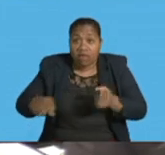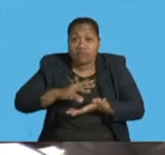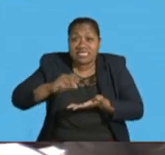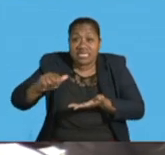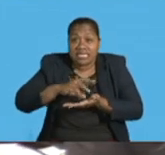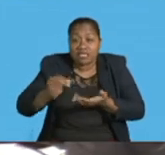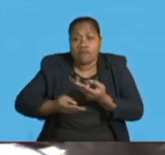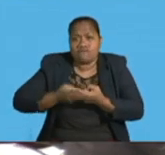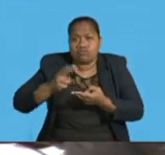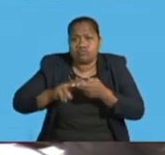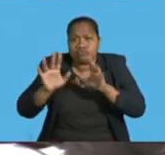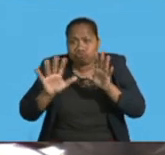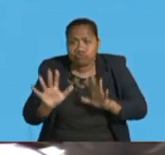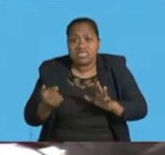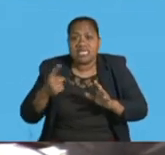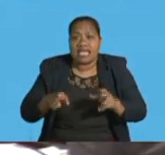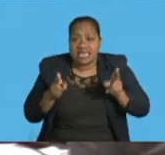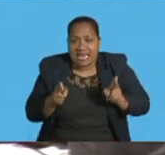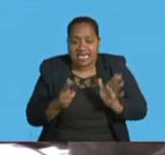and native trees.